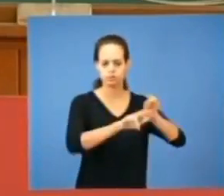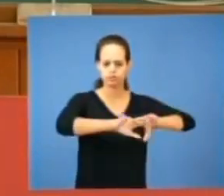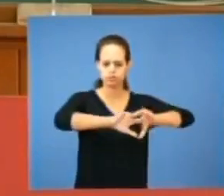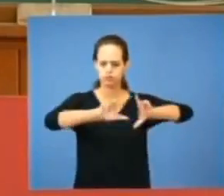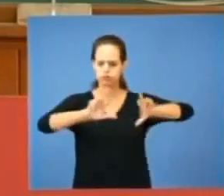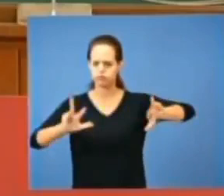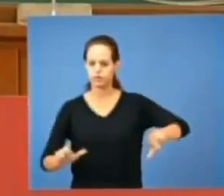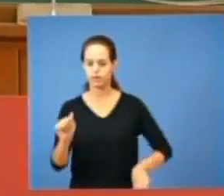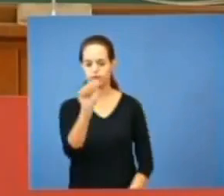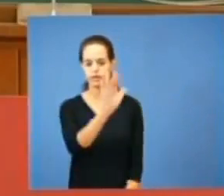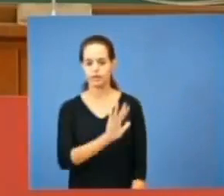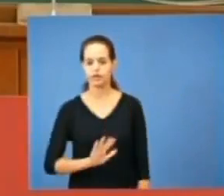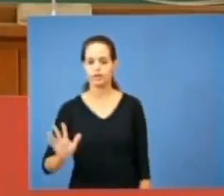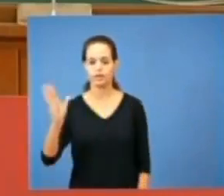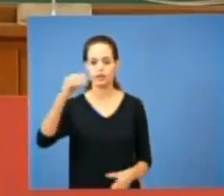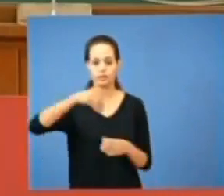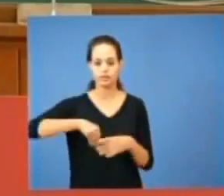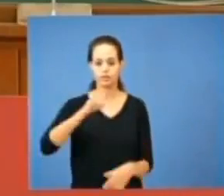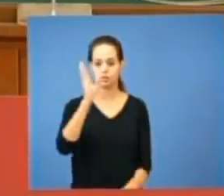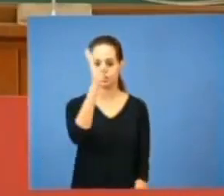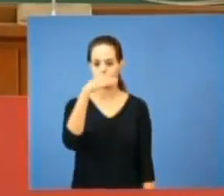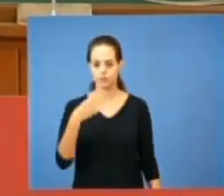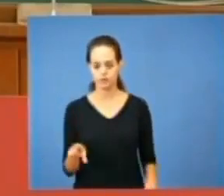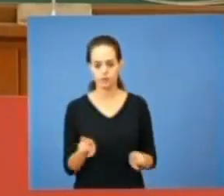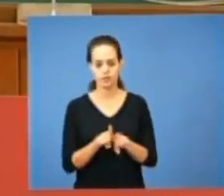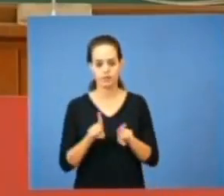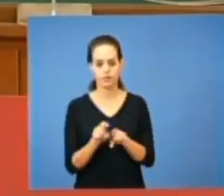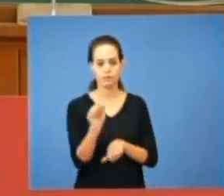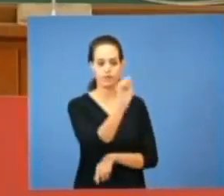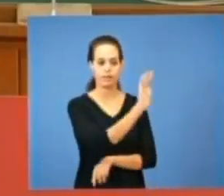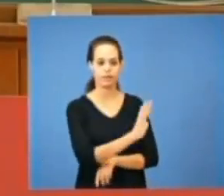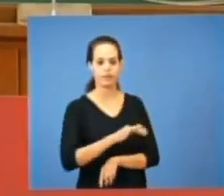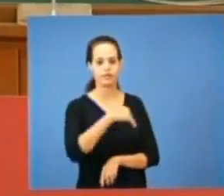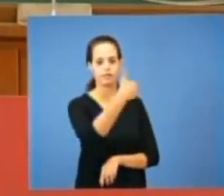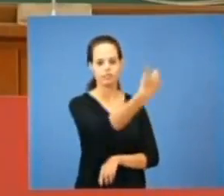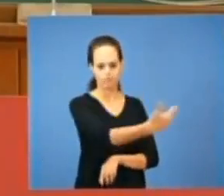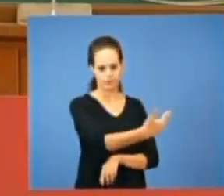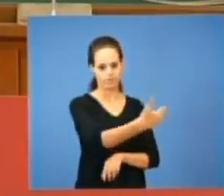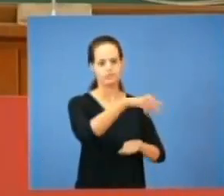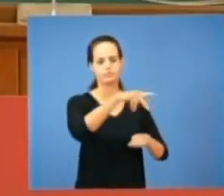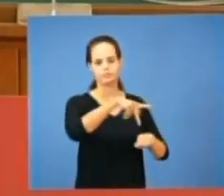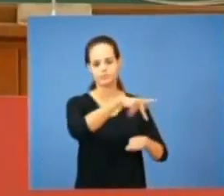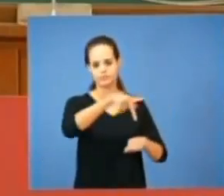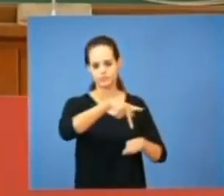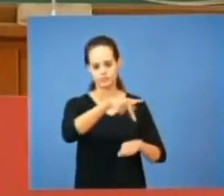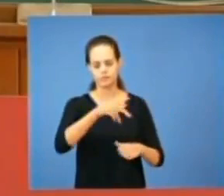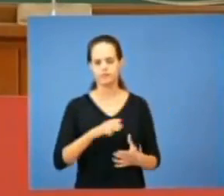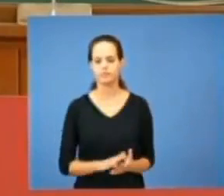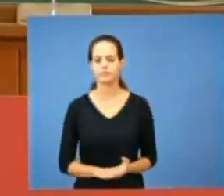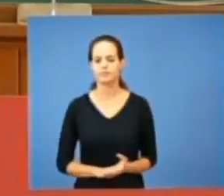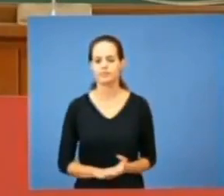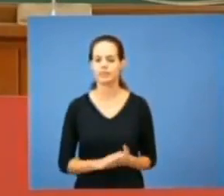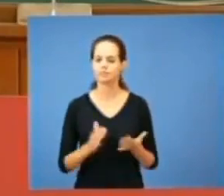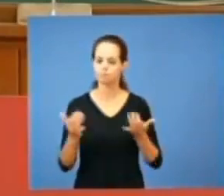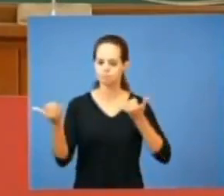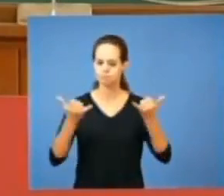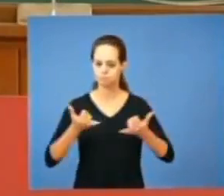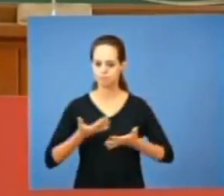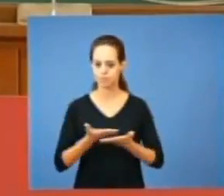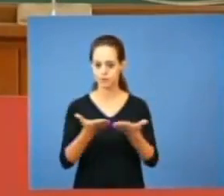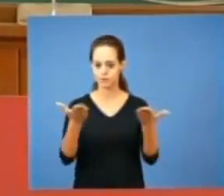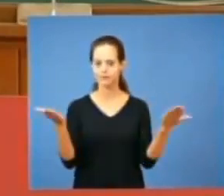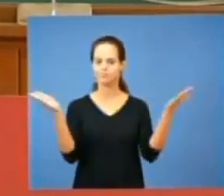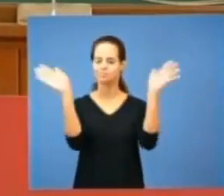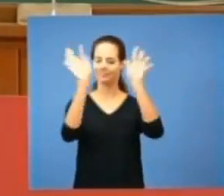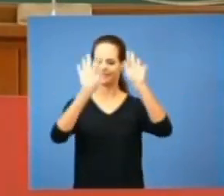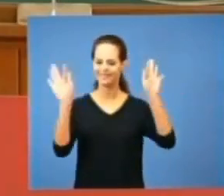Manaims all over the country and also in places around the world. And I would like to inform the brethren with great